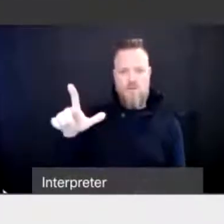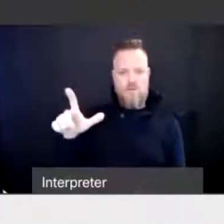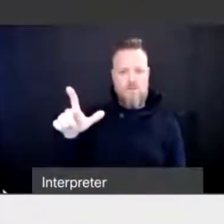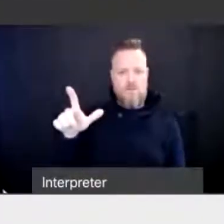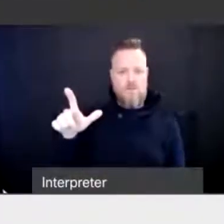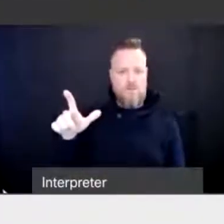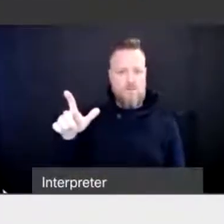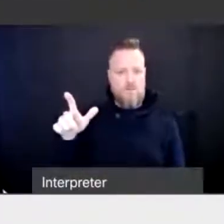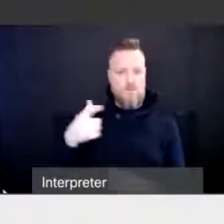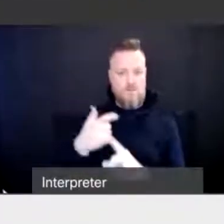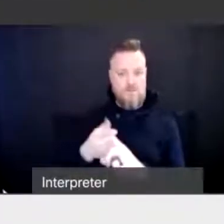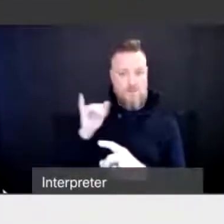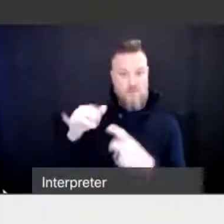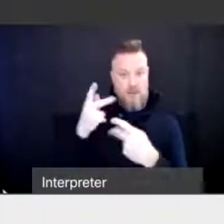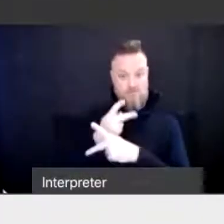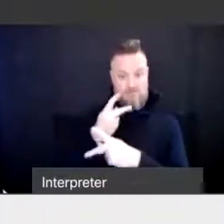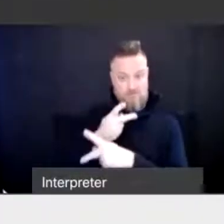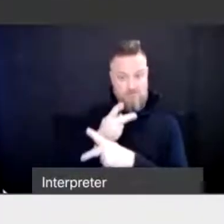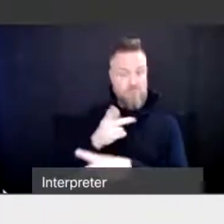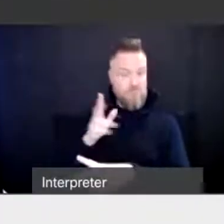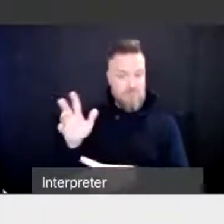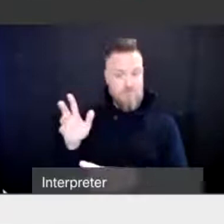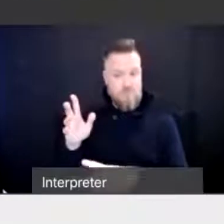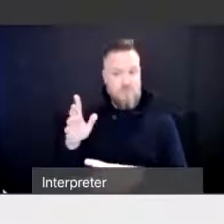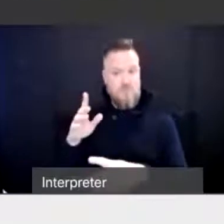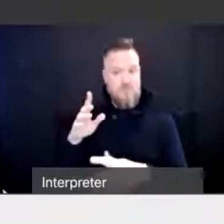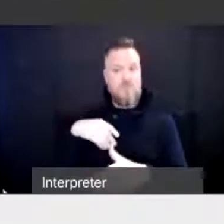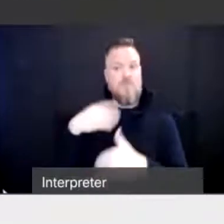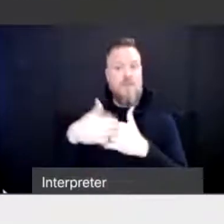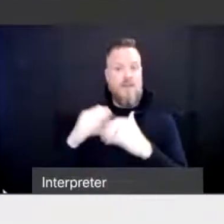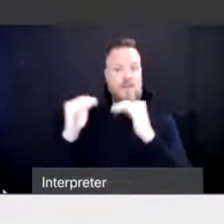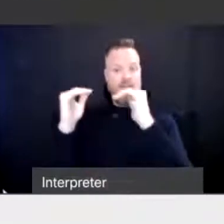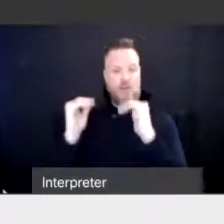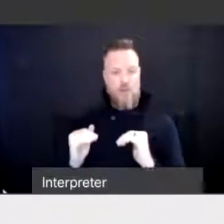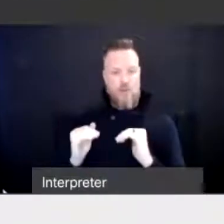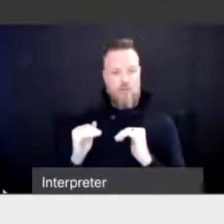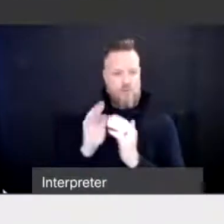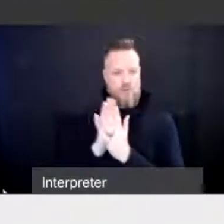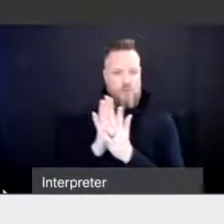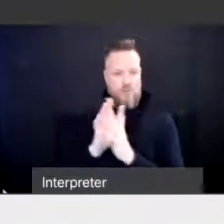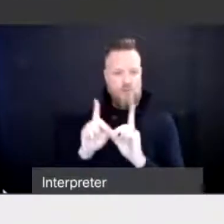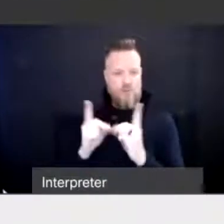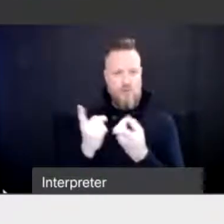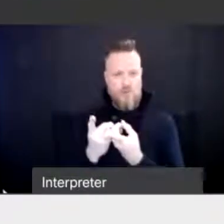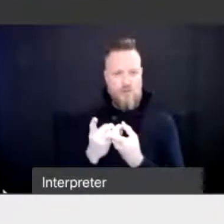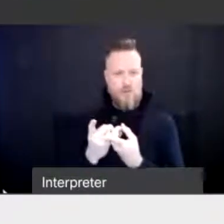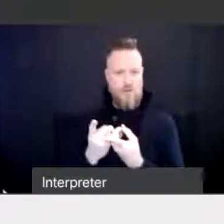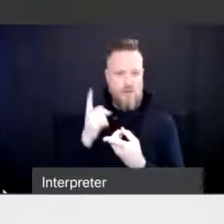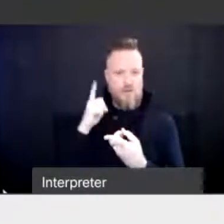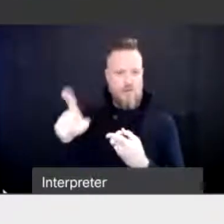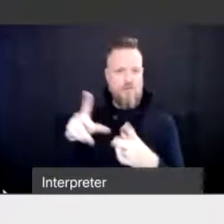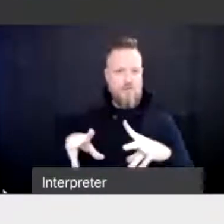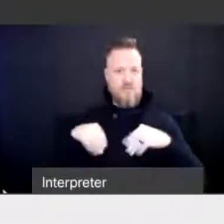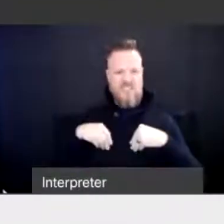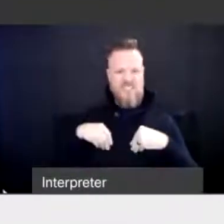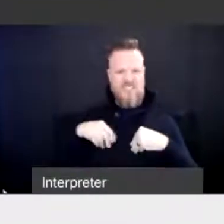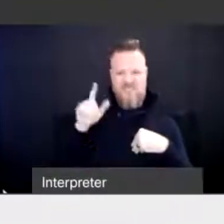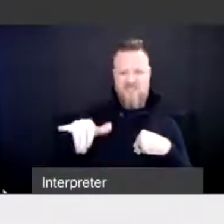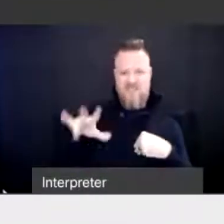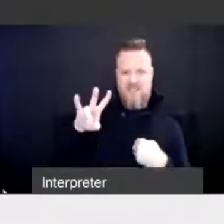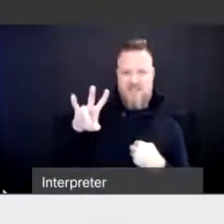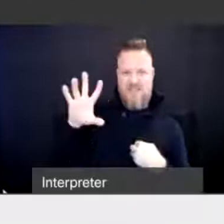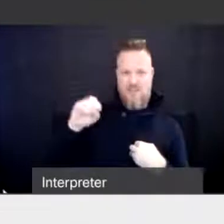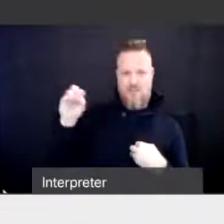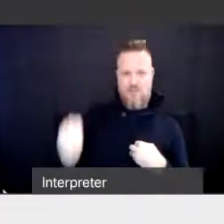from that calculation. And so the next lowest school district with the lowest AVPP would receive that 75% state